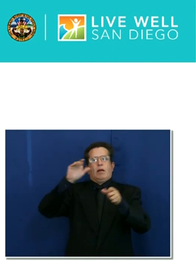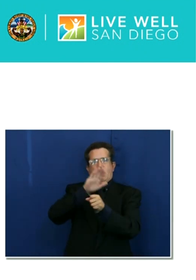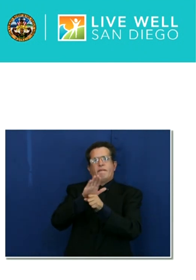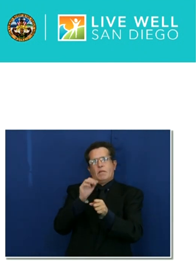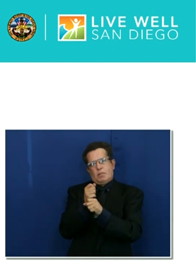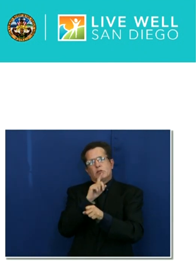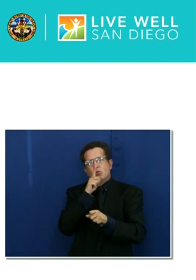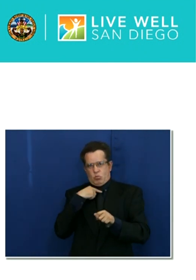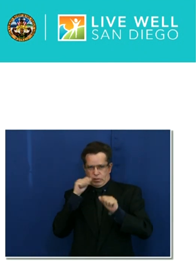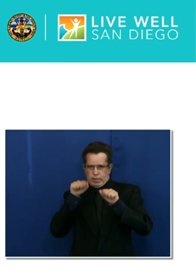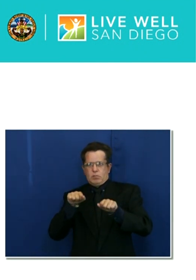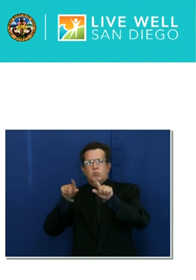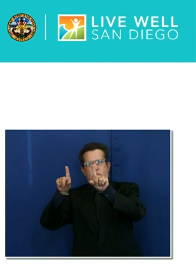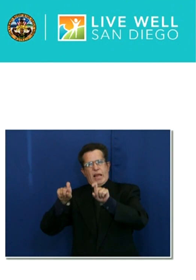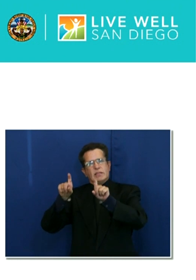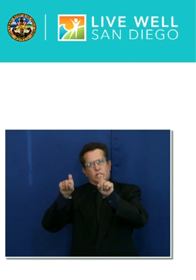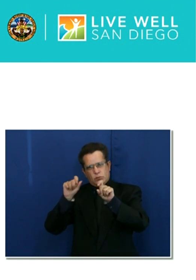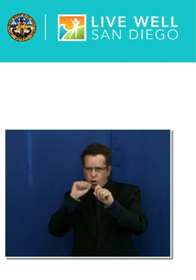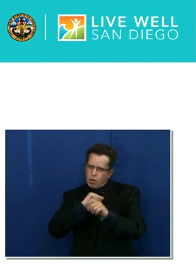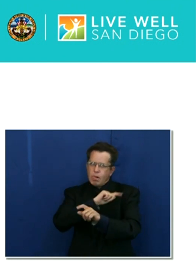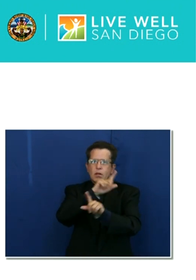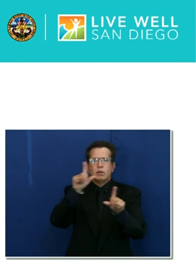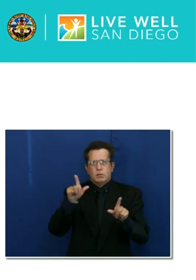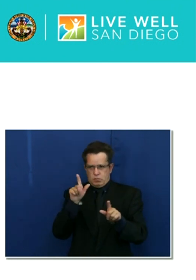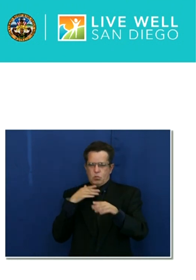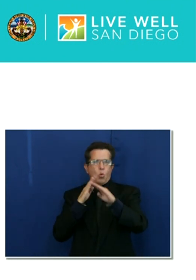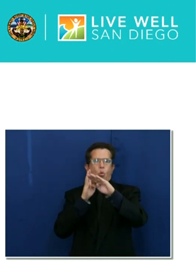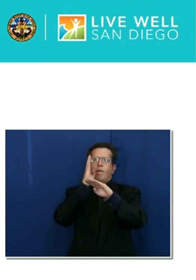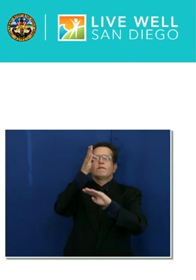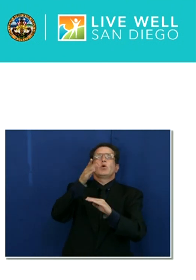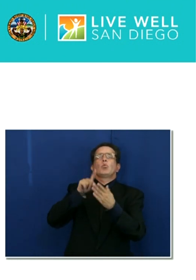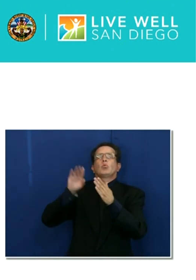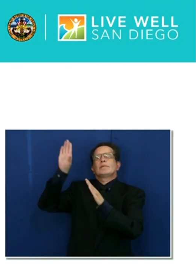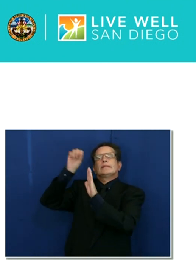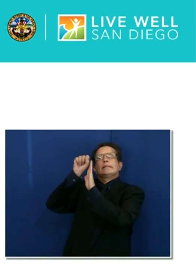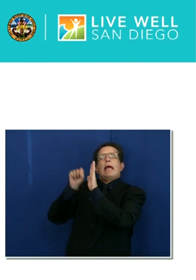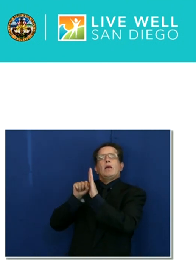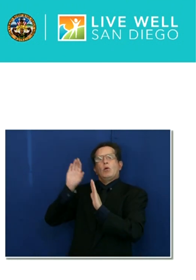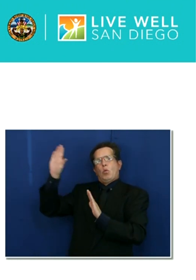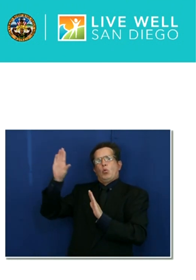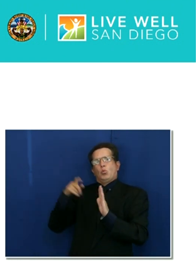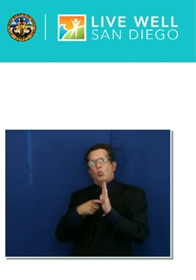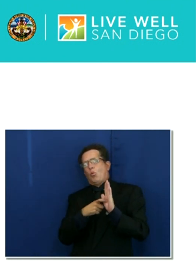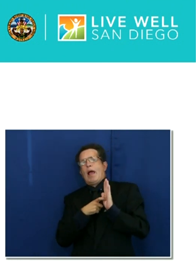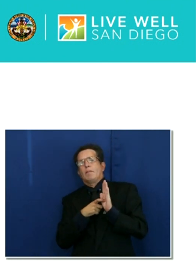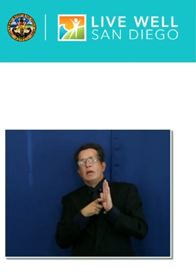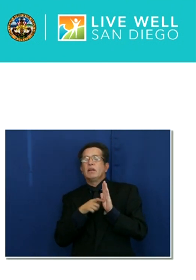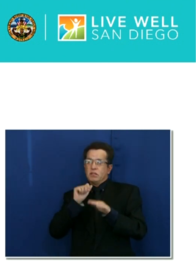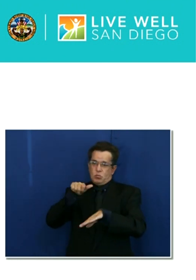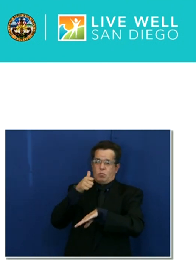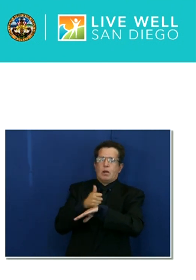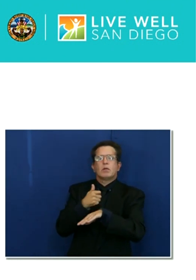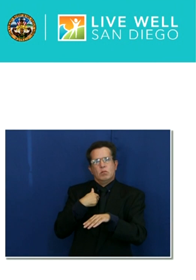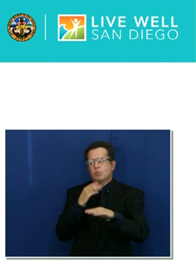that we maintain ourselves over the state's median testing threshold.